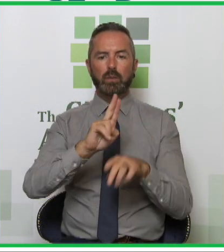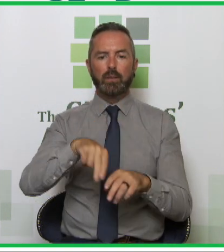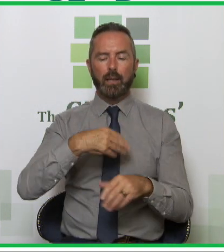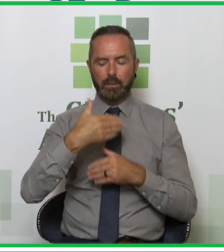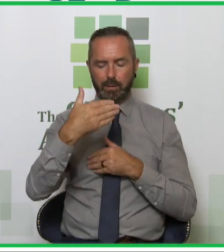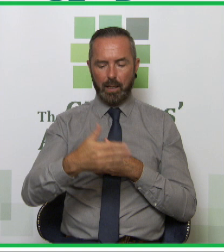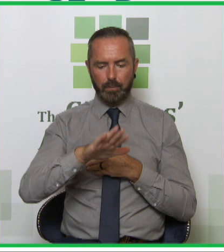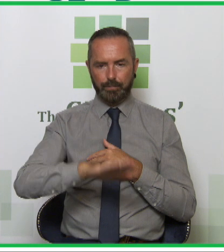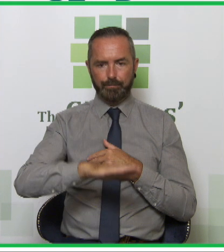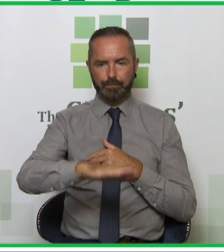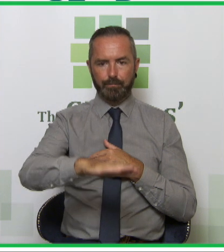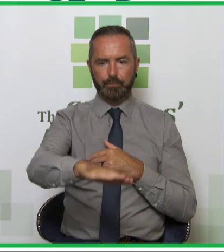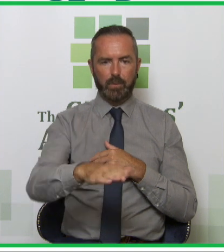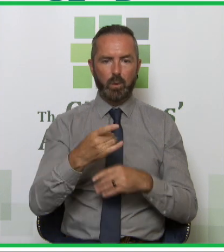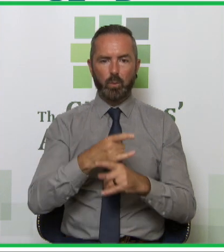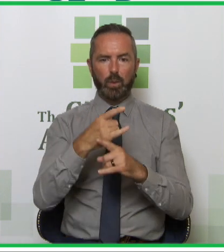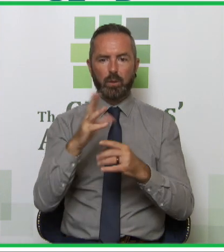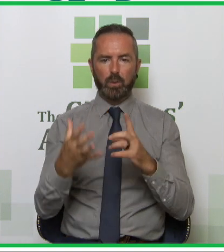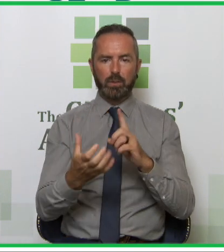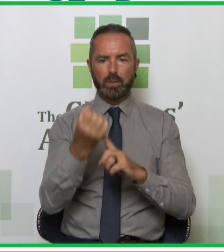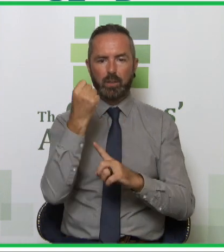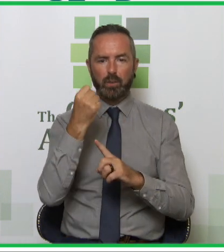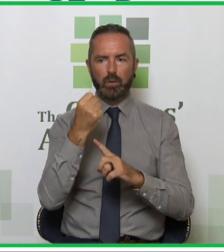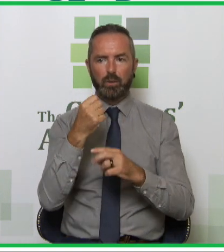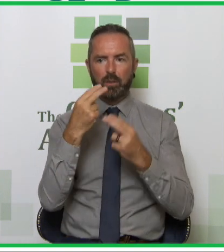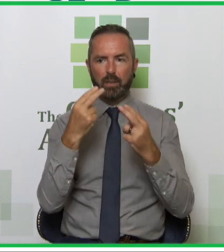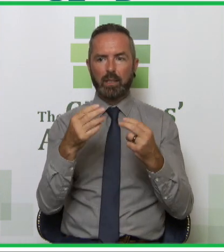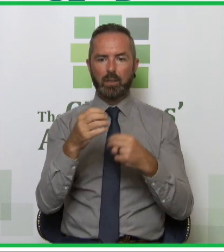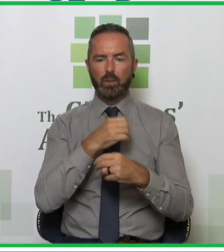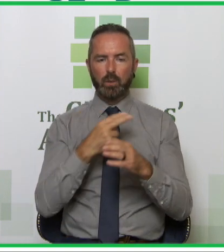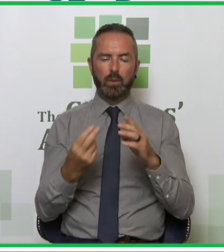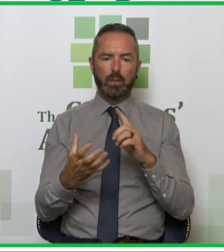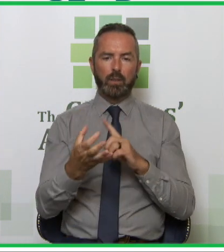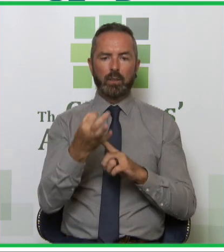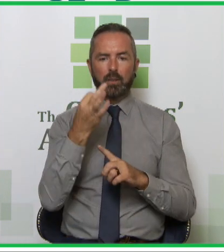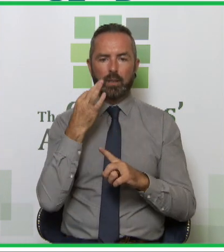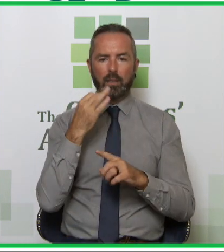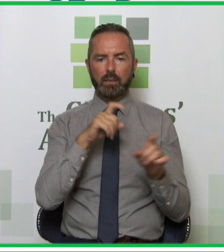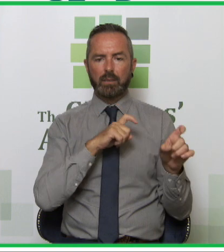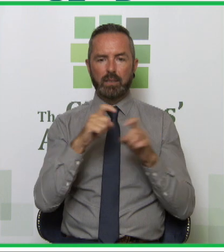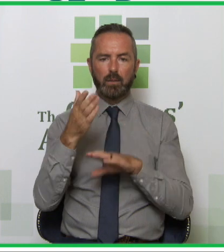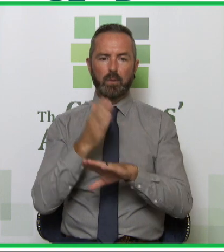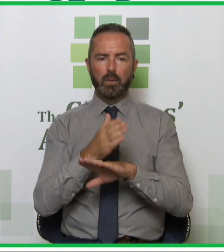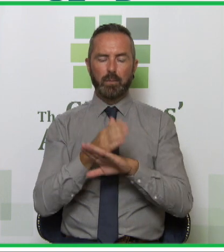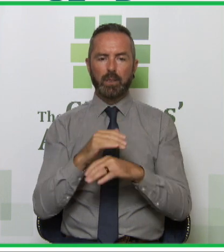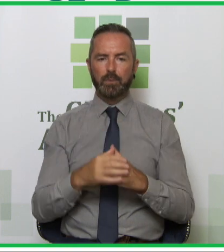be able to secure the skills they need to obtain sustainable